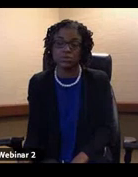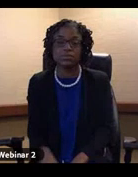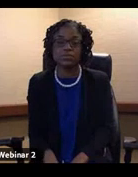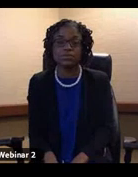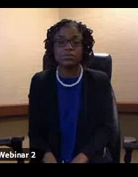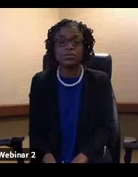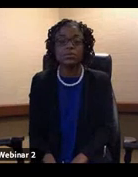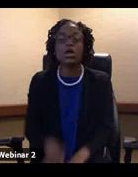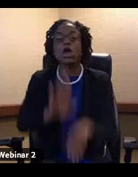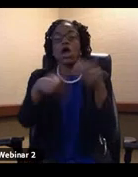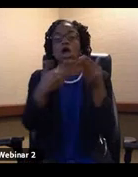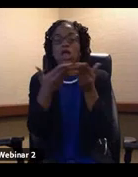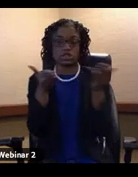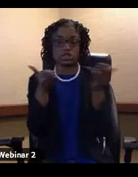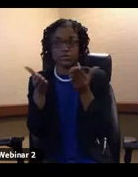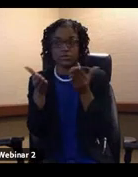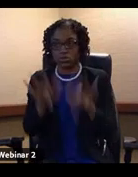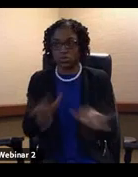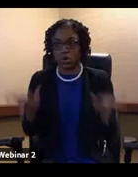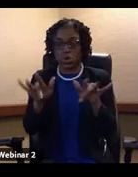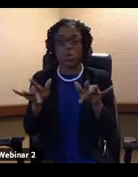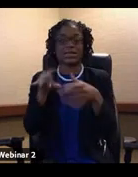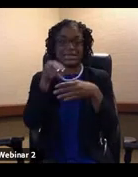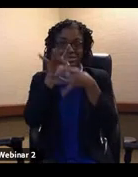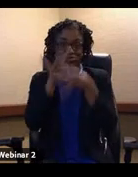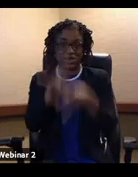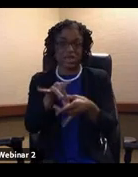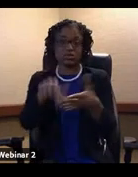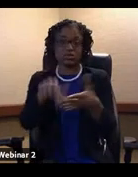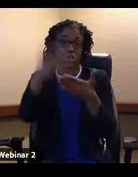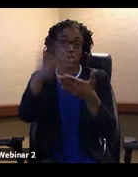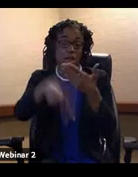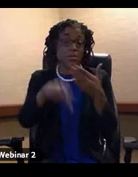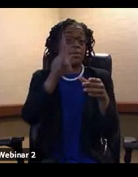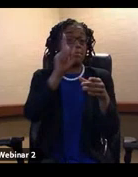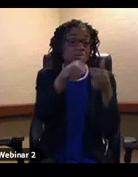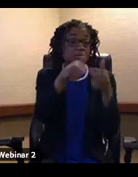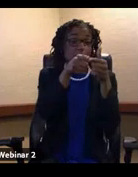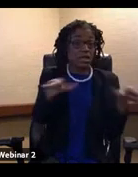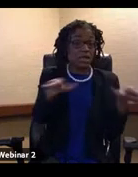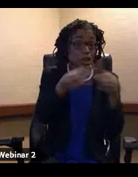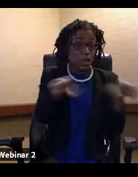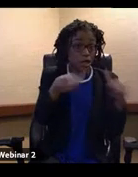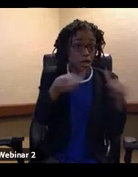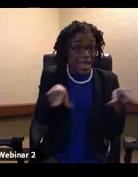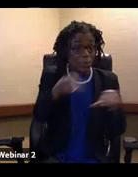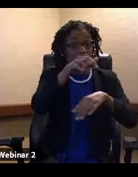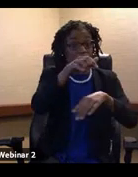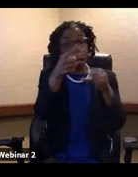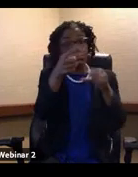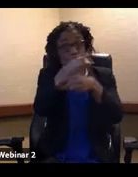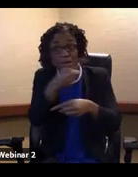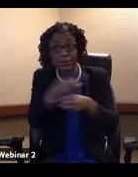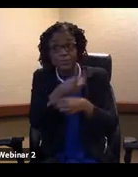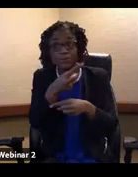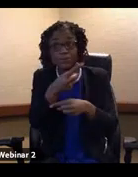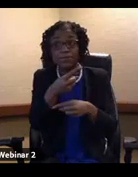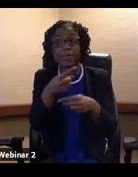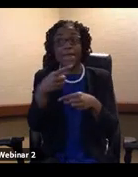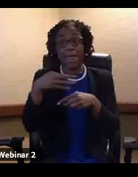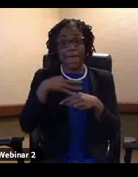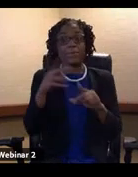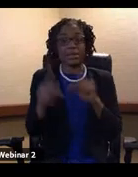All services supported under this program must be trauma-informed and linguistically and developmentally appropriate.